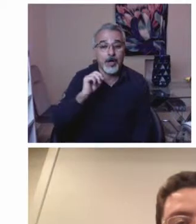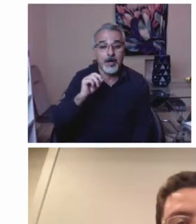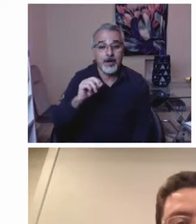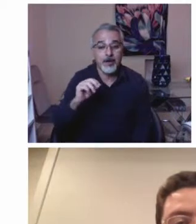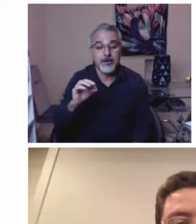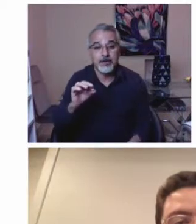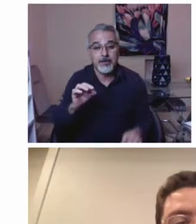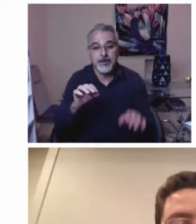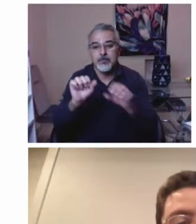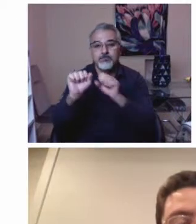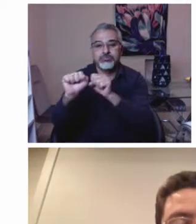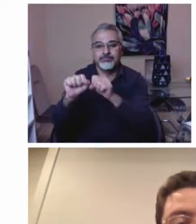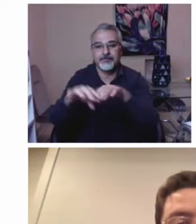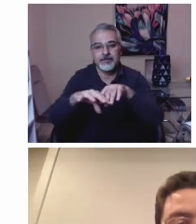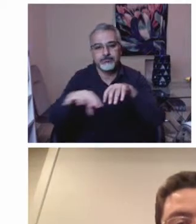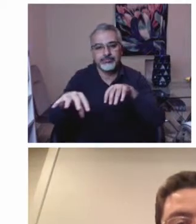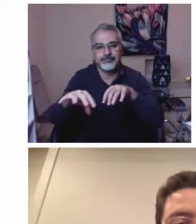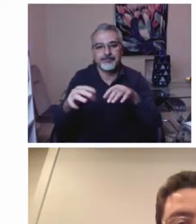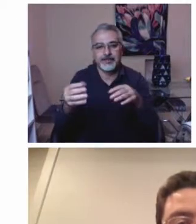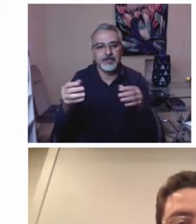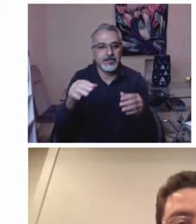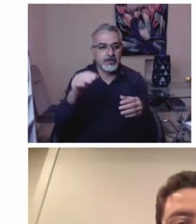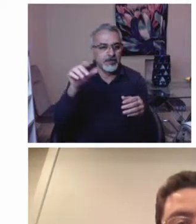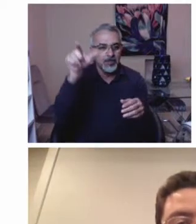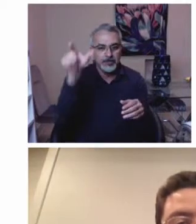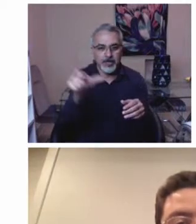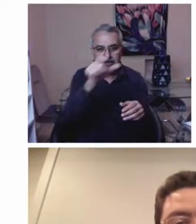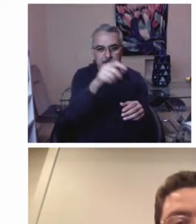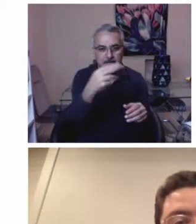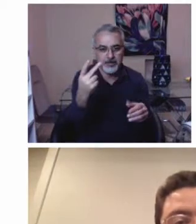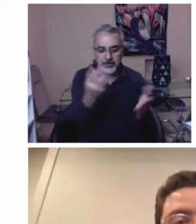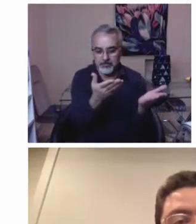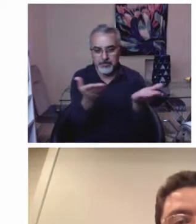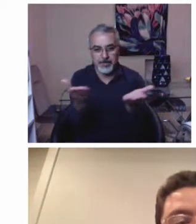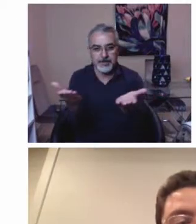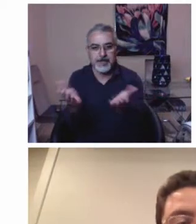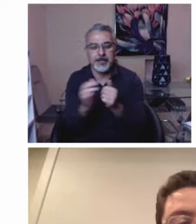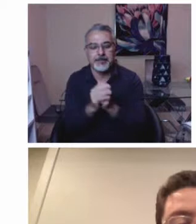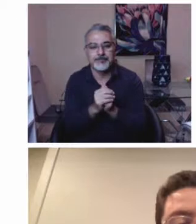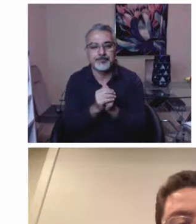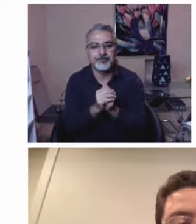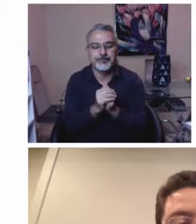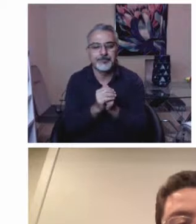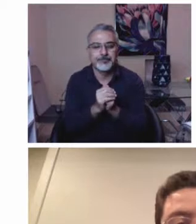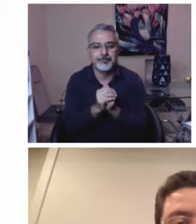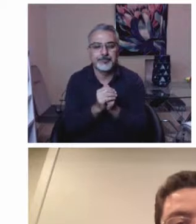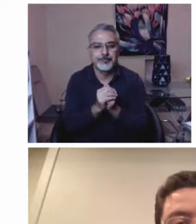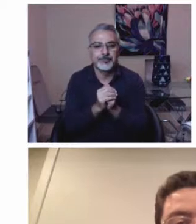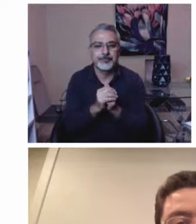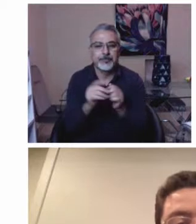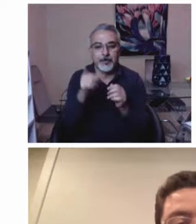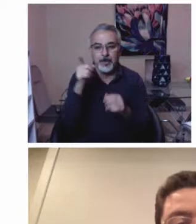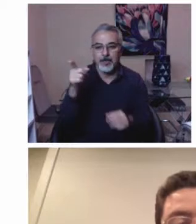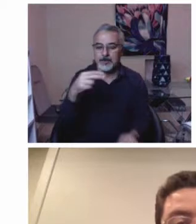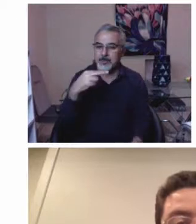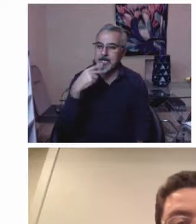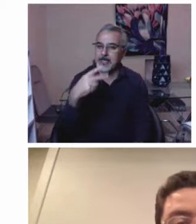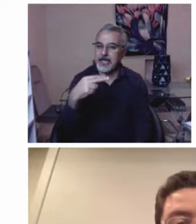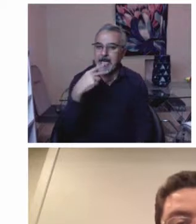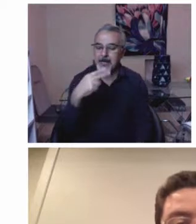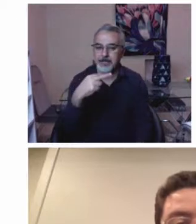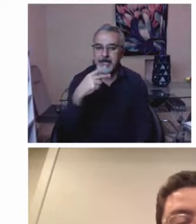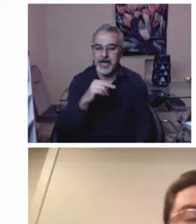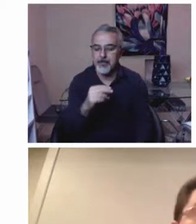this question of financing for YPS for quite a bit of time. How are the spending and initiative monitored by the